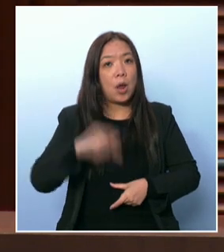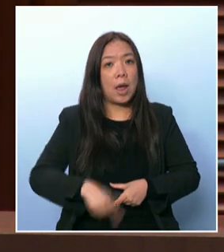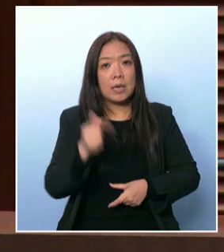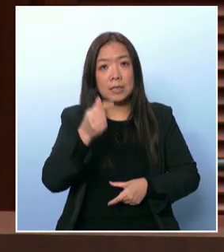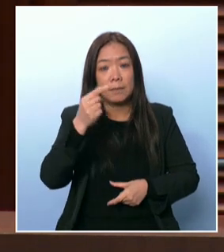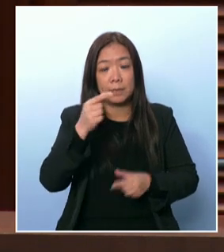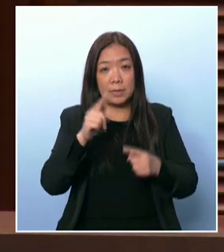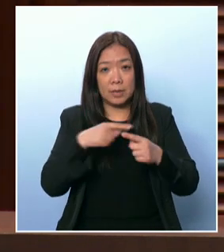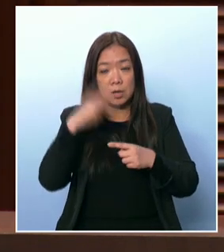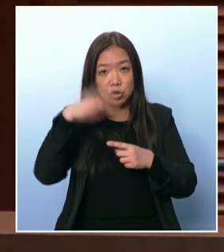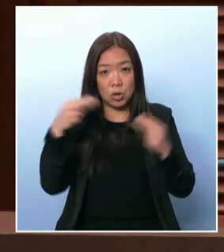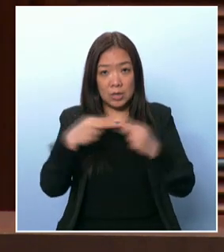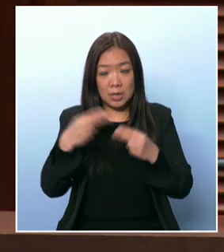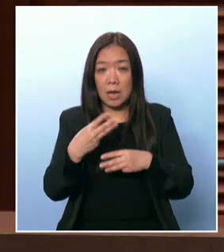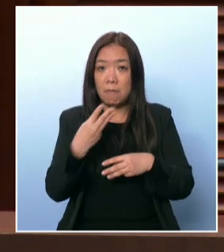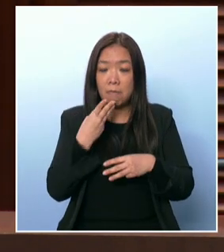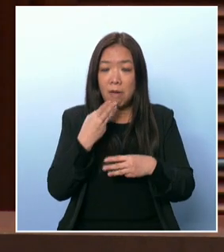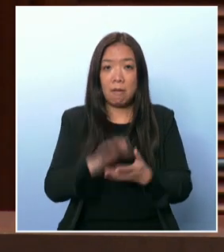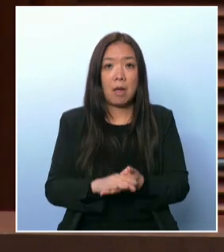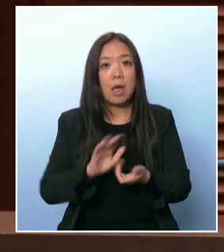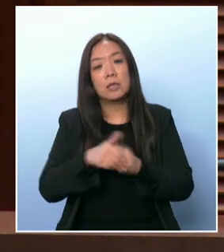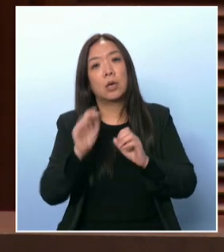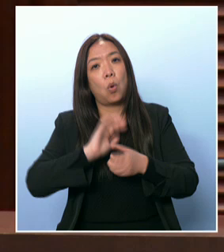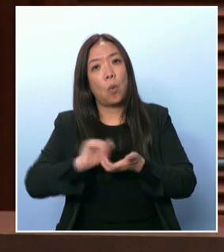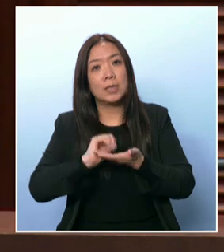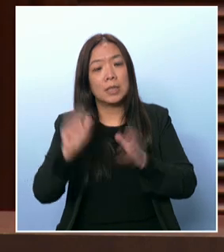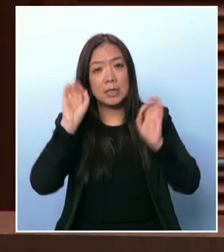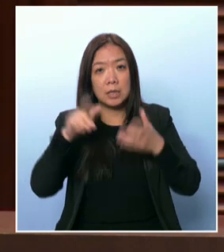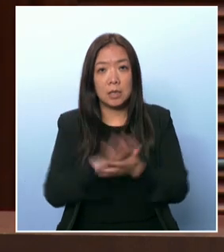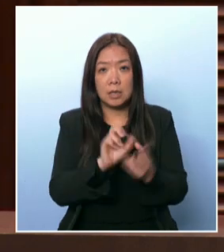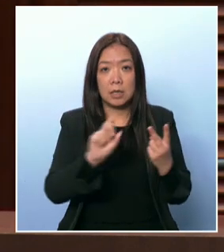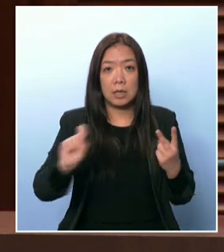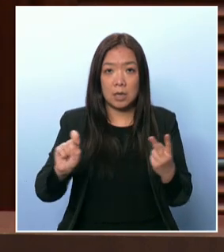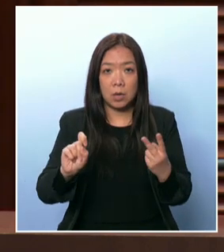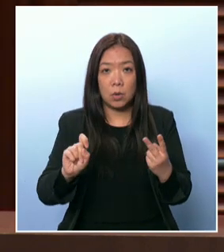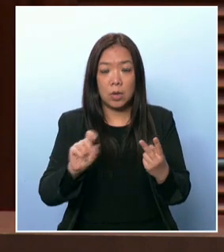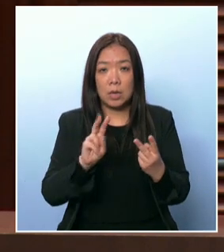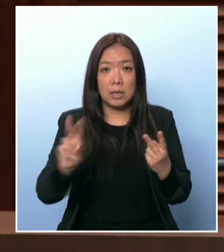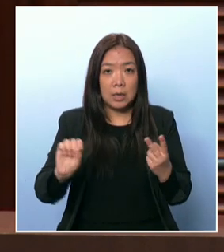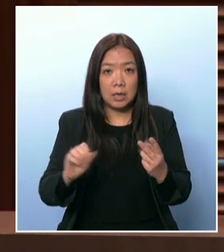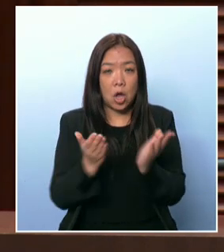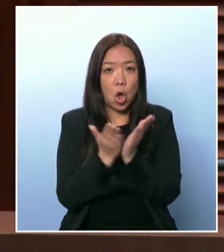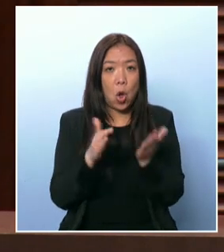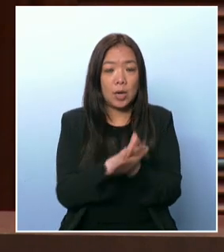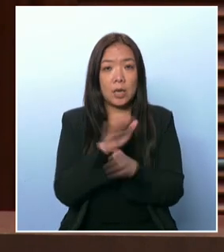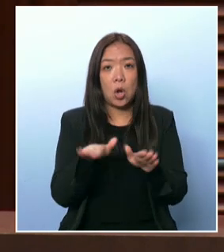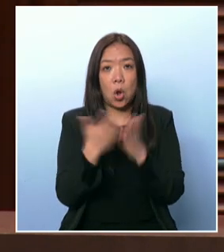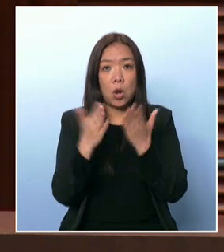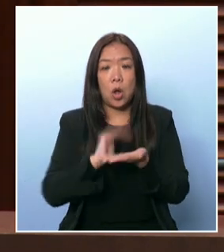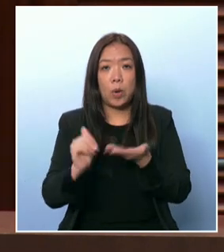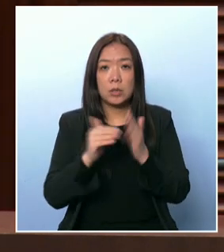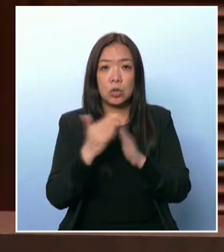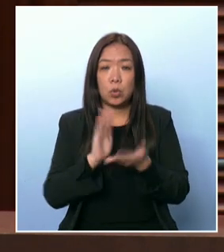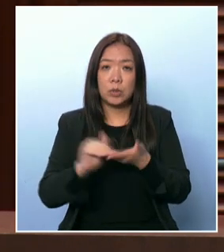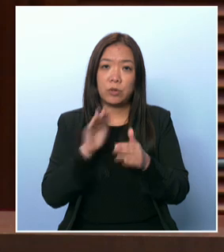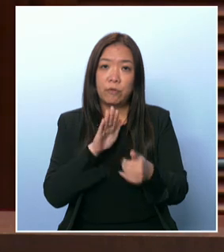most common and deadly cancers among women in Hong Kong. According to the WHO's recommendation, in 2019 to